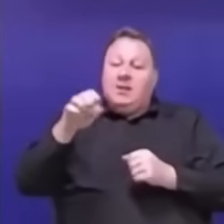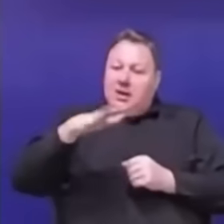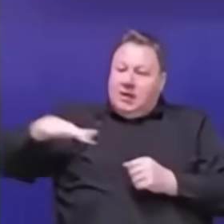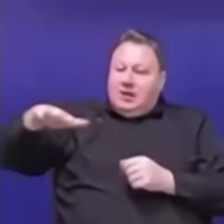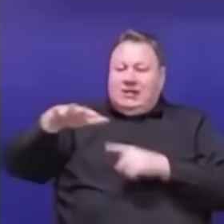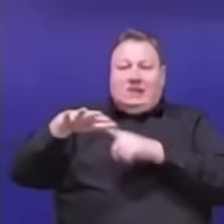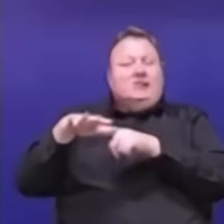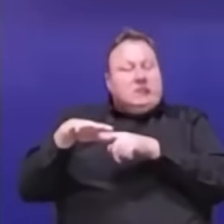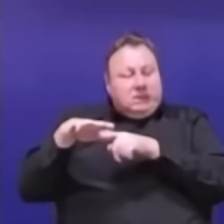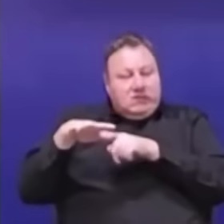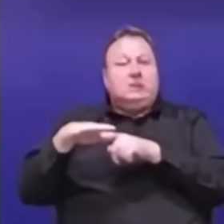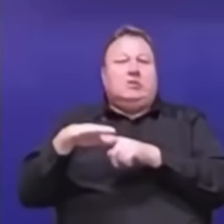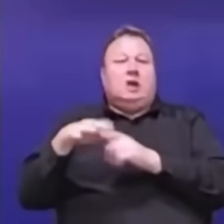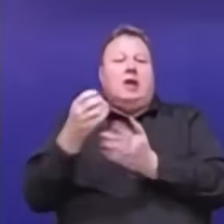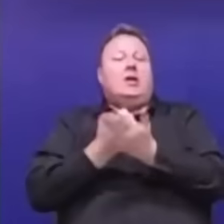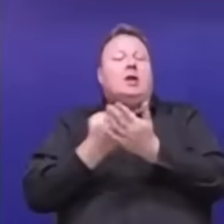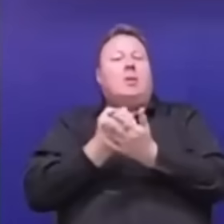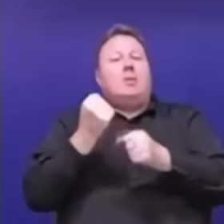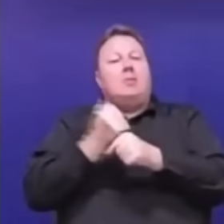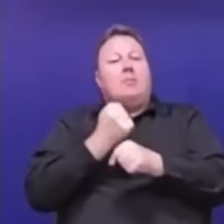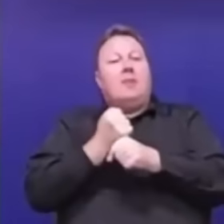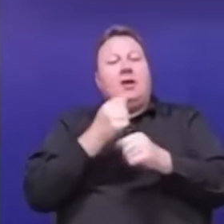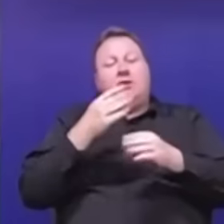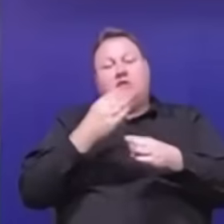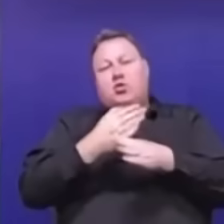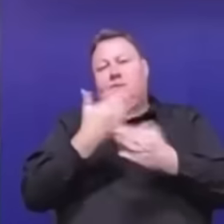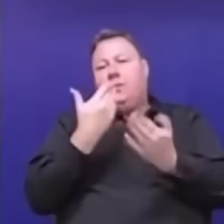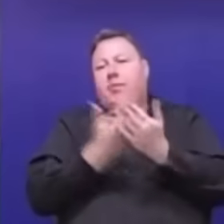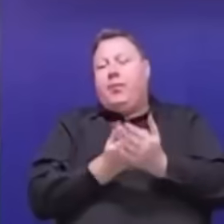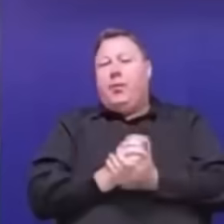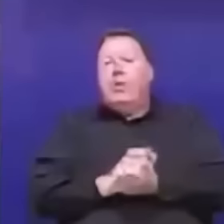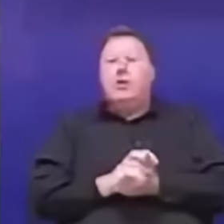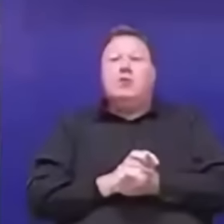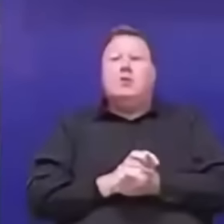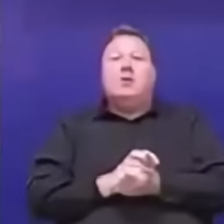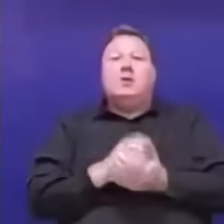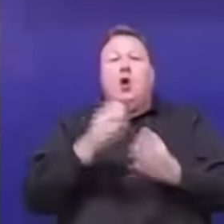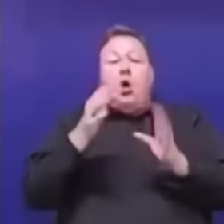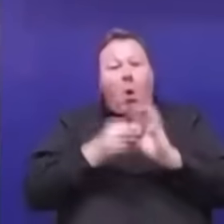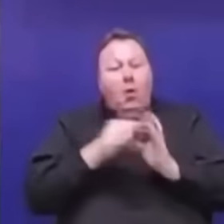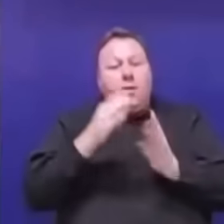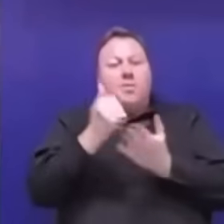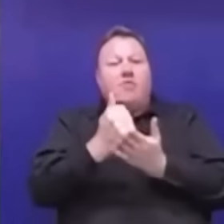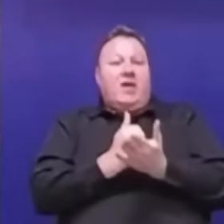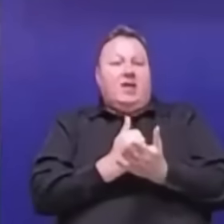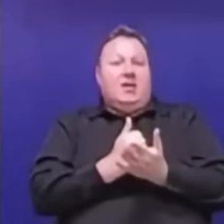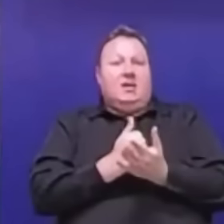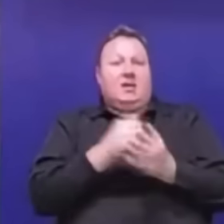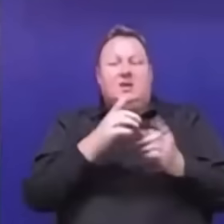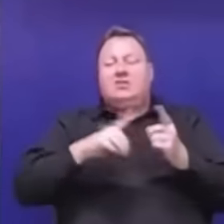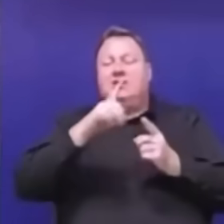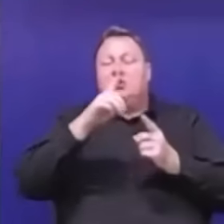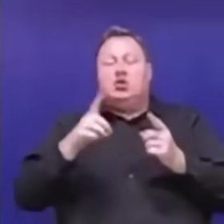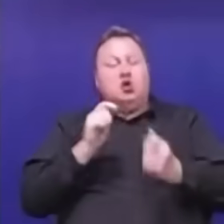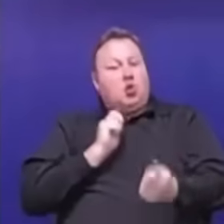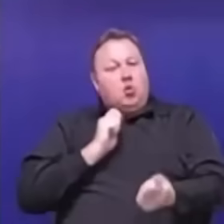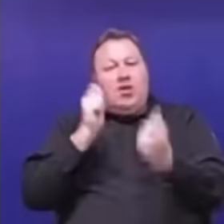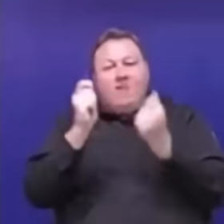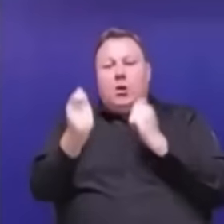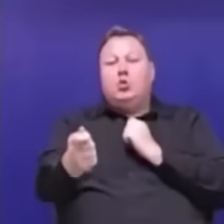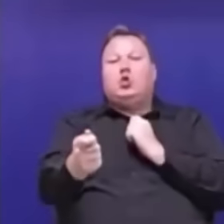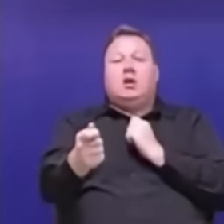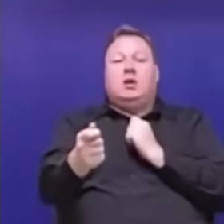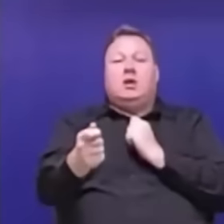an economic enabler that creates jobs, and who wants Home Affairs to complete our digital revolution